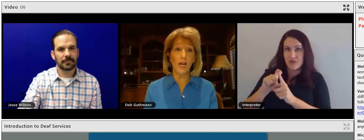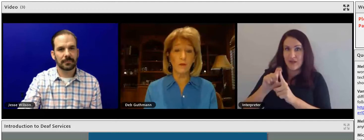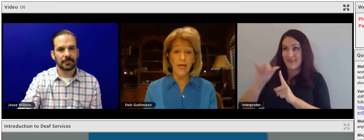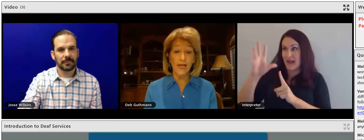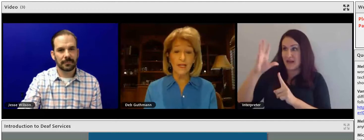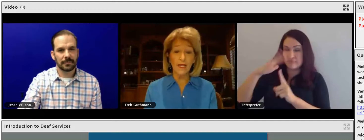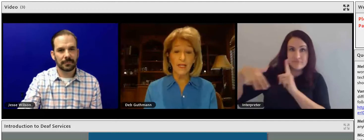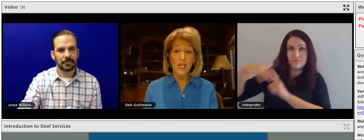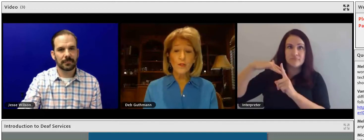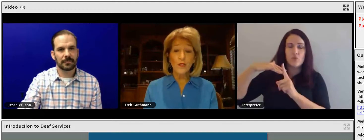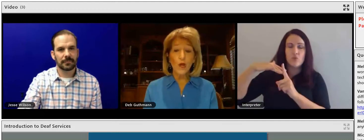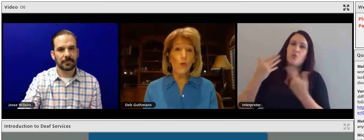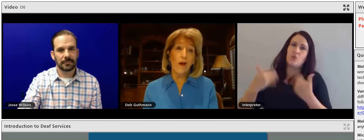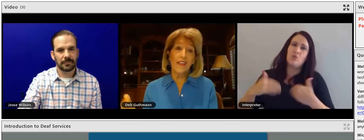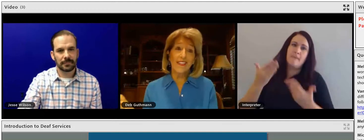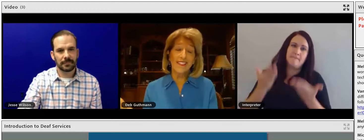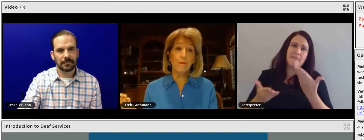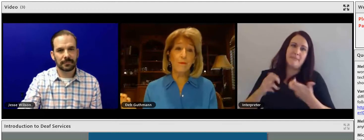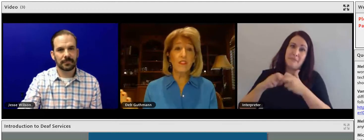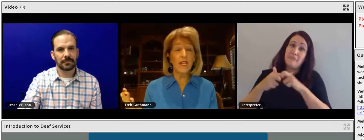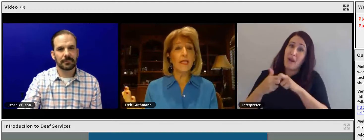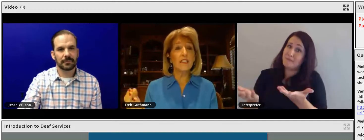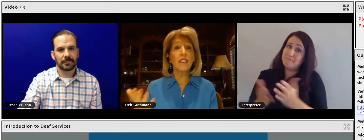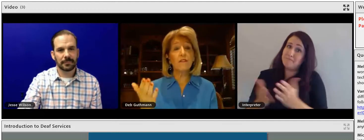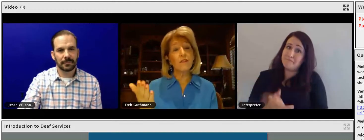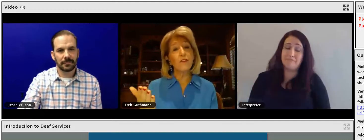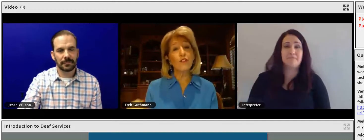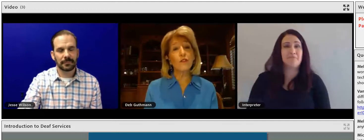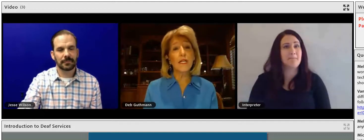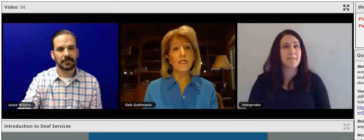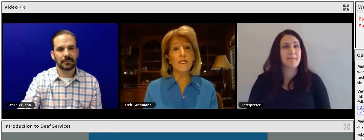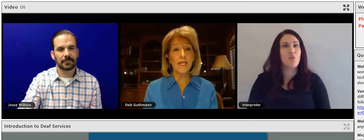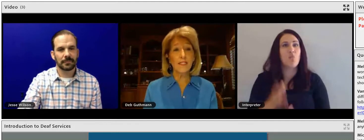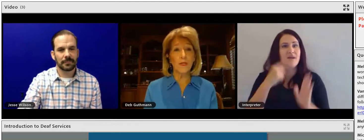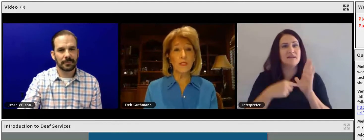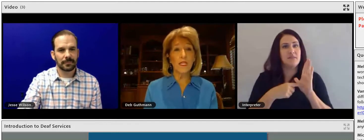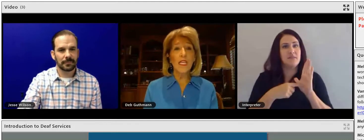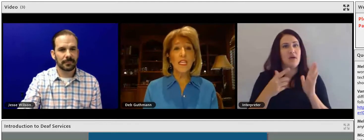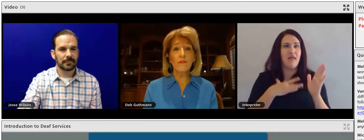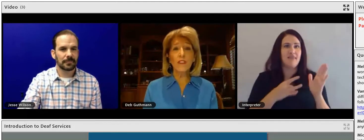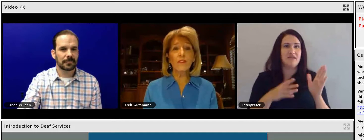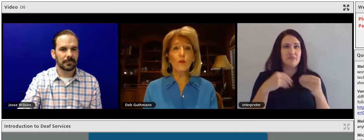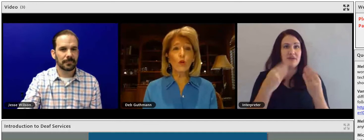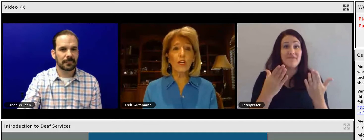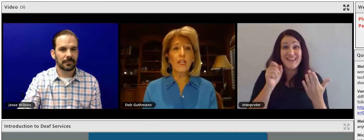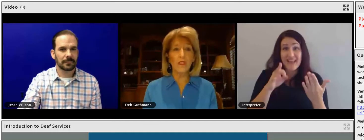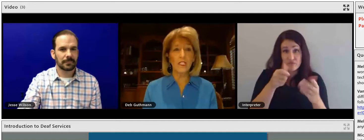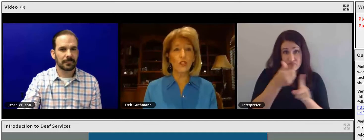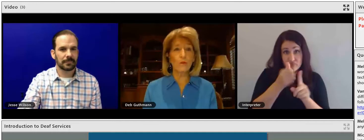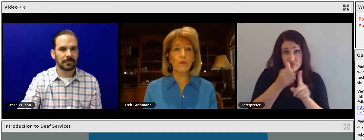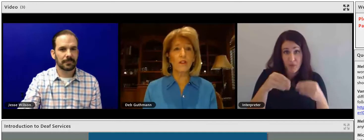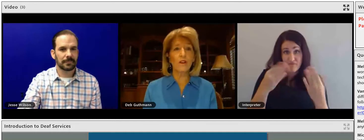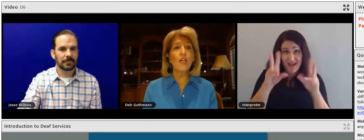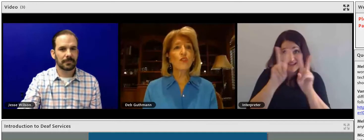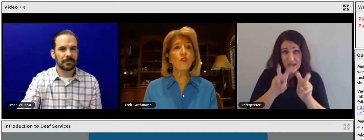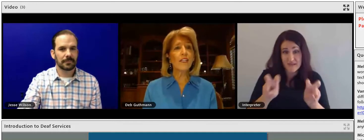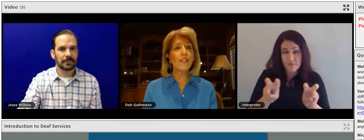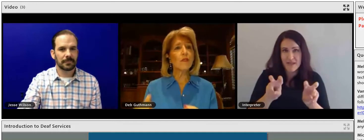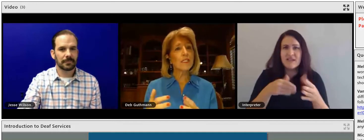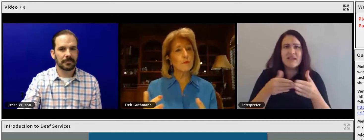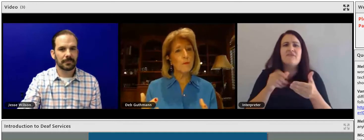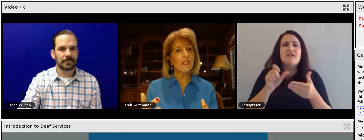obviously might be problematic. So an example that I like to give, if you're doing an assessment, even if you're working with